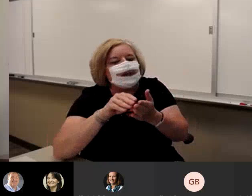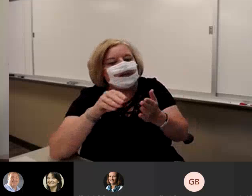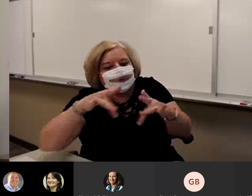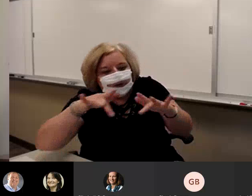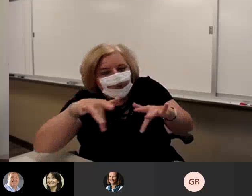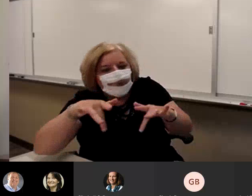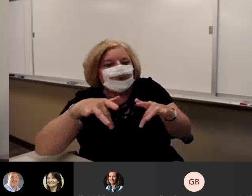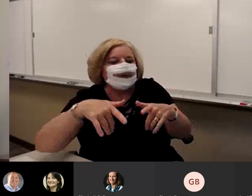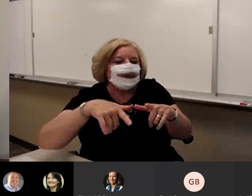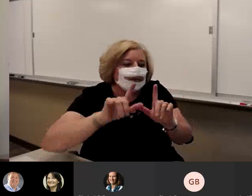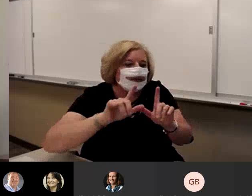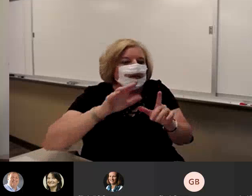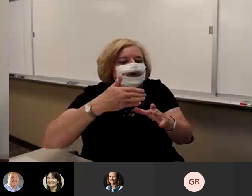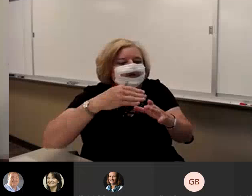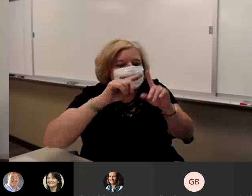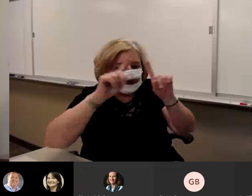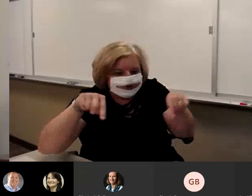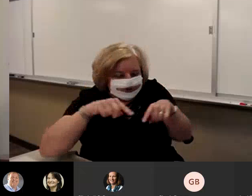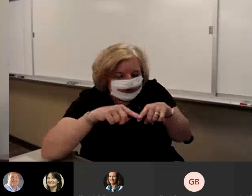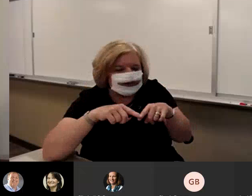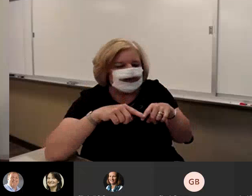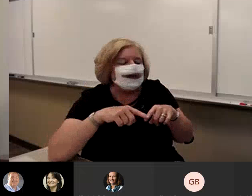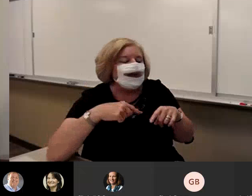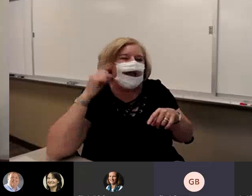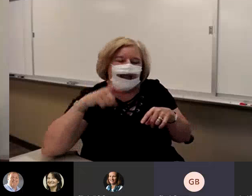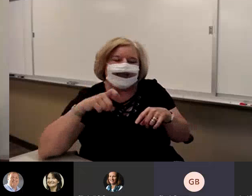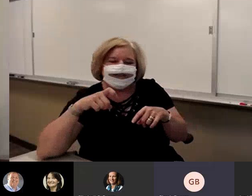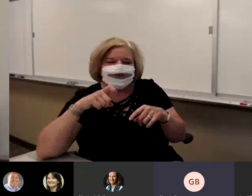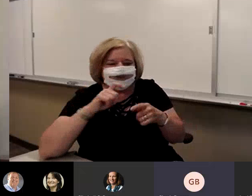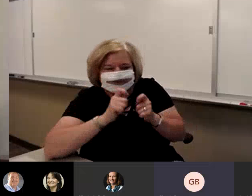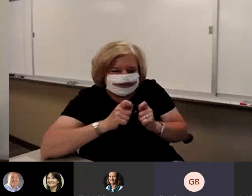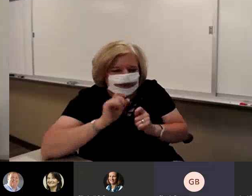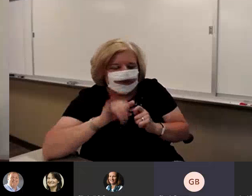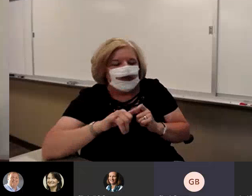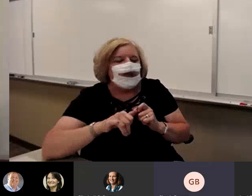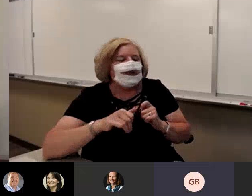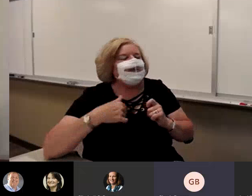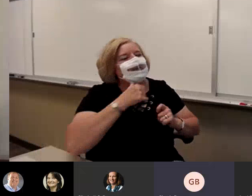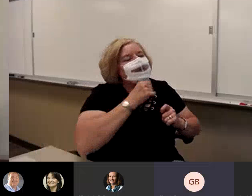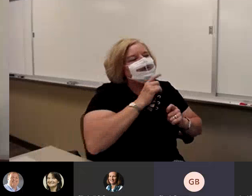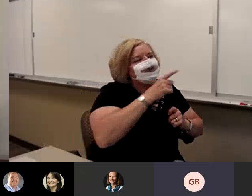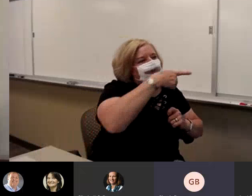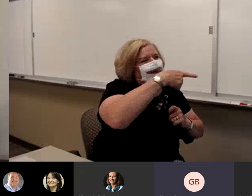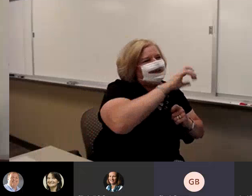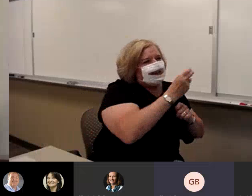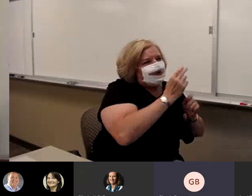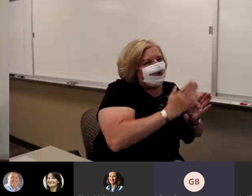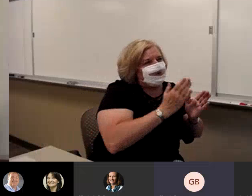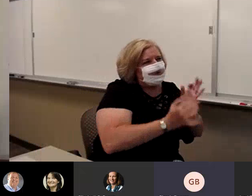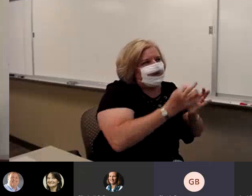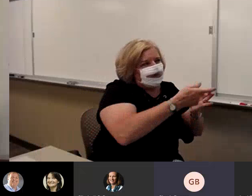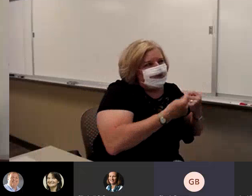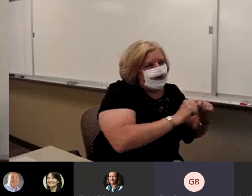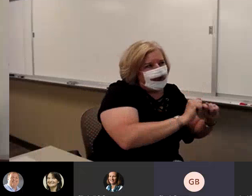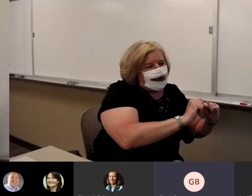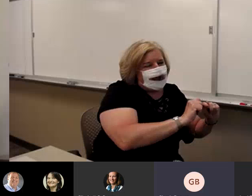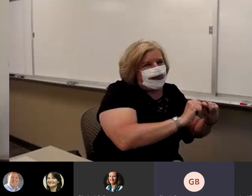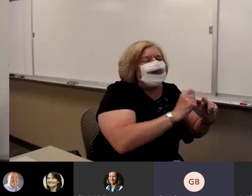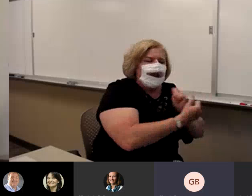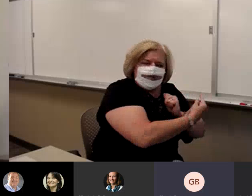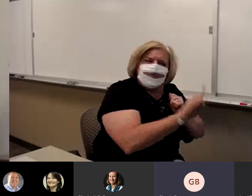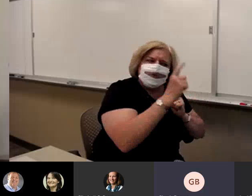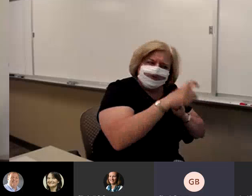just before I could even share a screen. So I'm not sure with our PC users, but if you try, and everybody should be